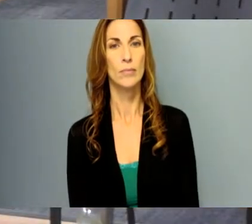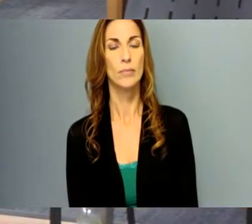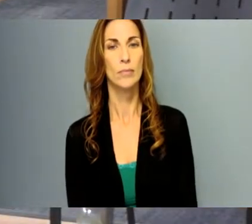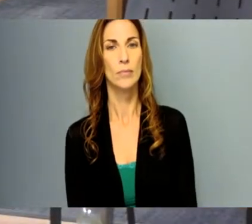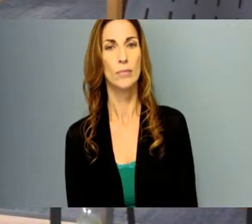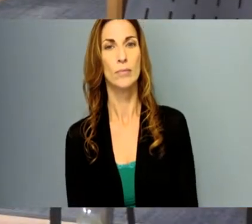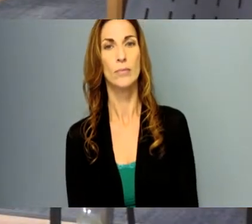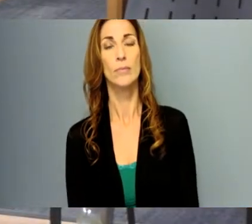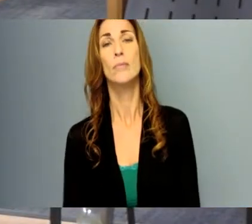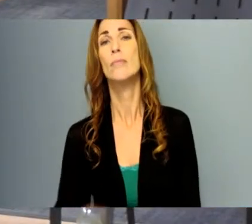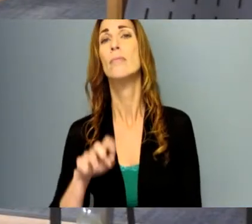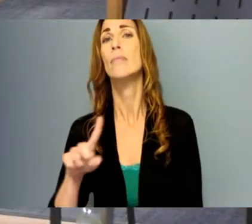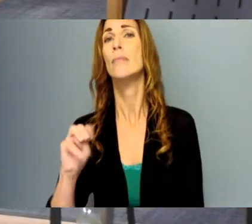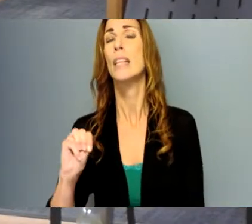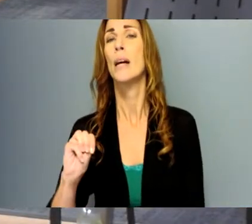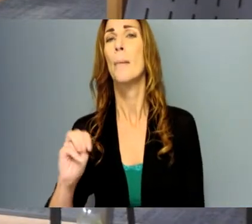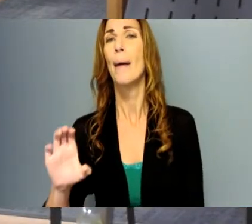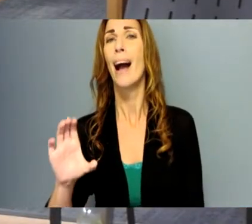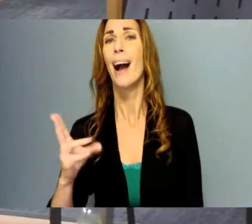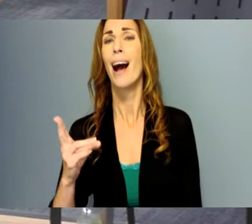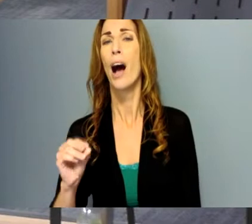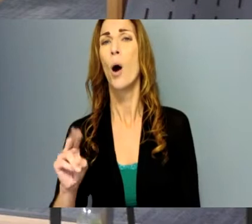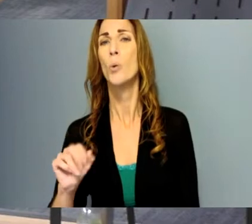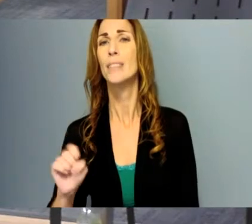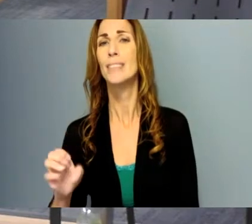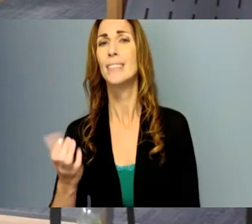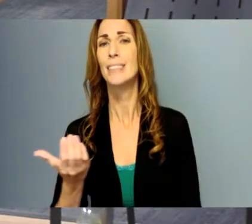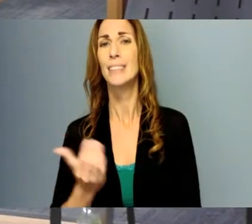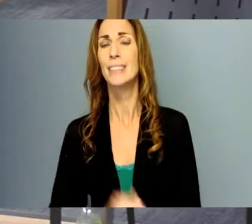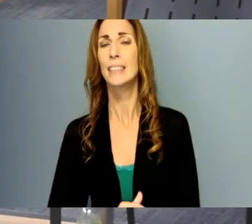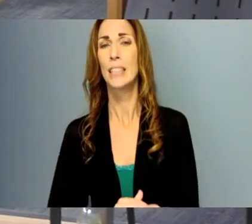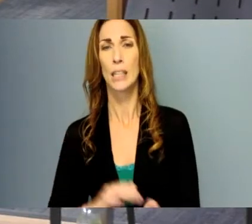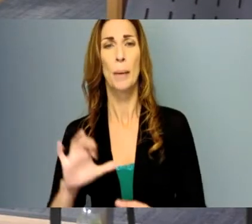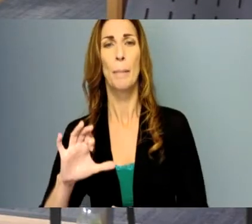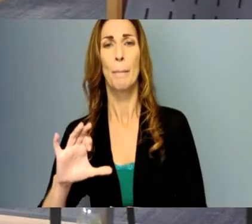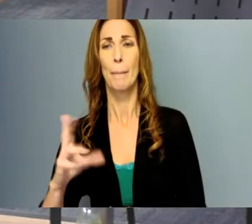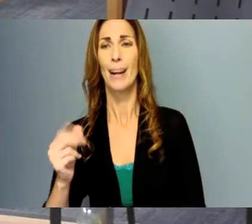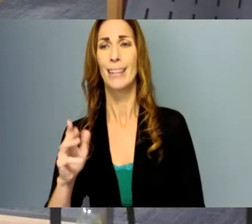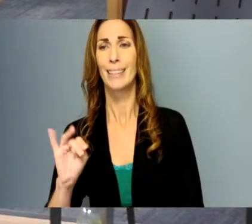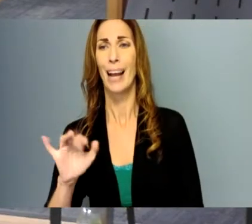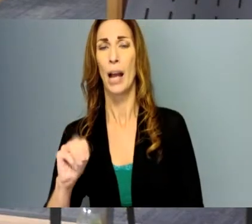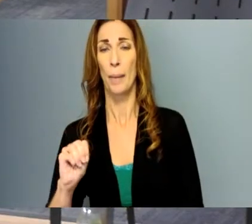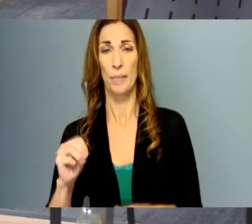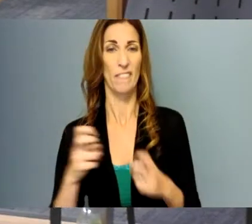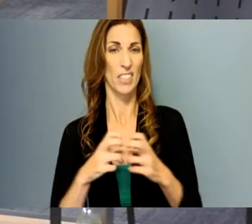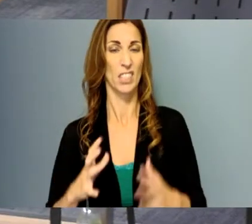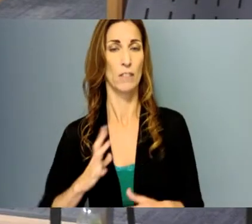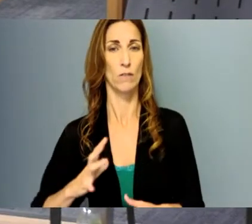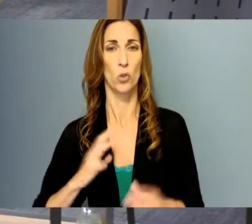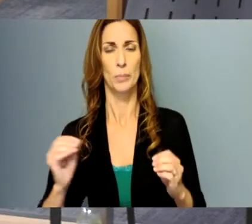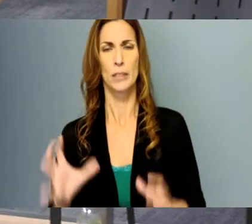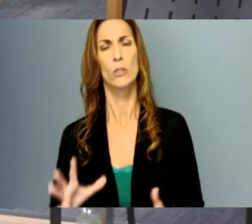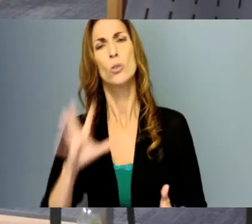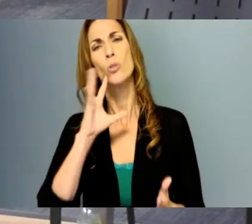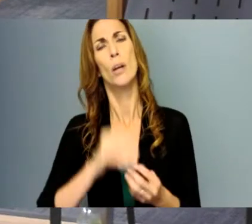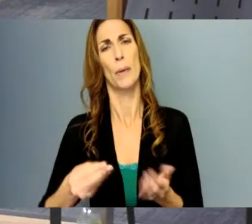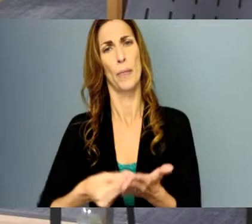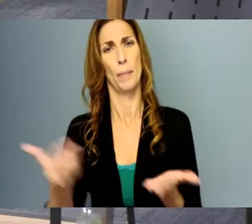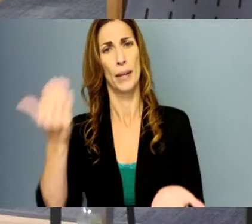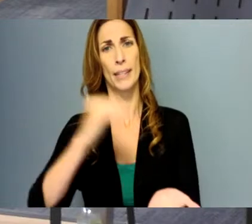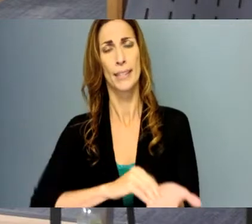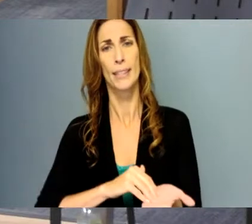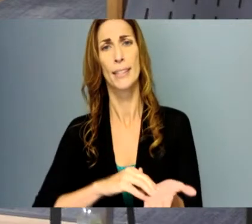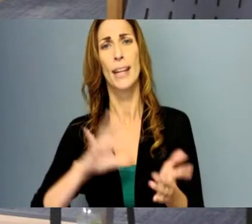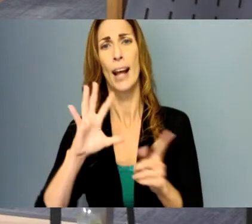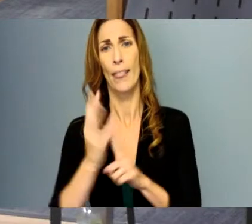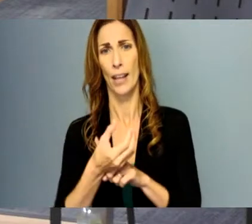Ed Mackhouse again, Buckingham, physicist, former teacher. Go back to the money issues. The climate